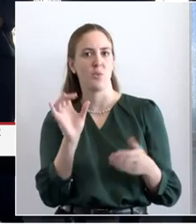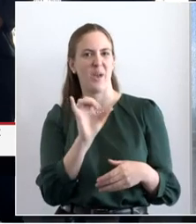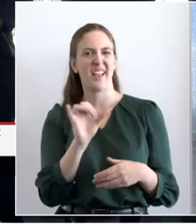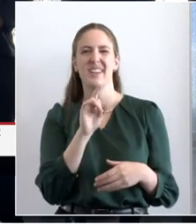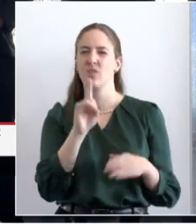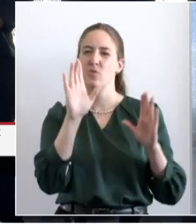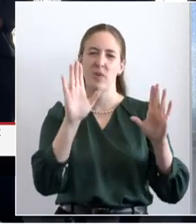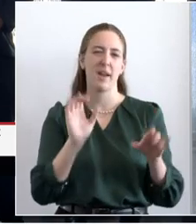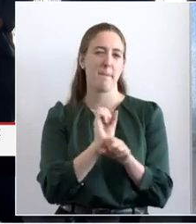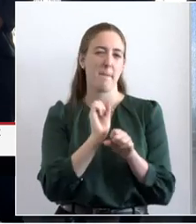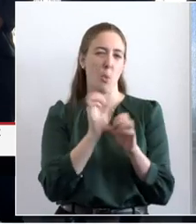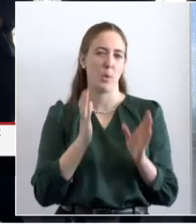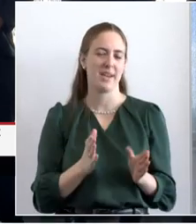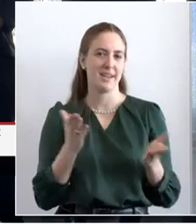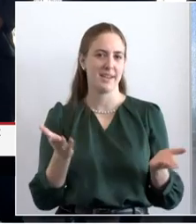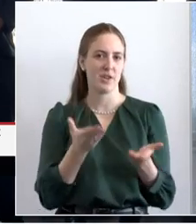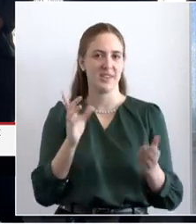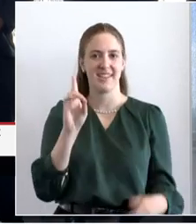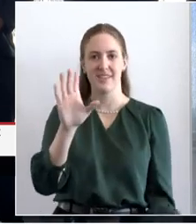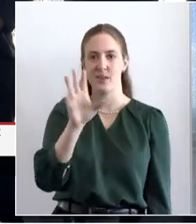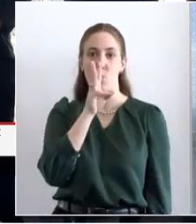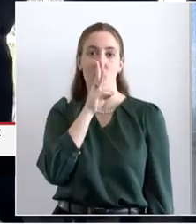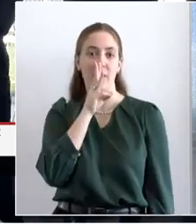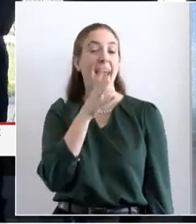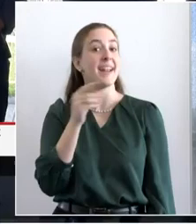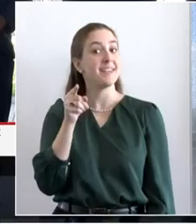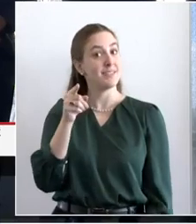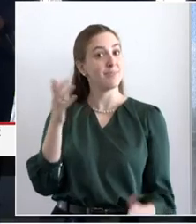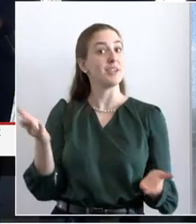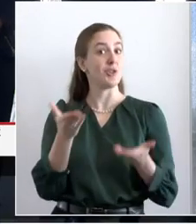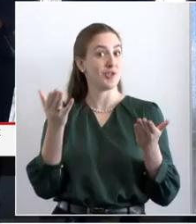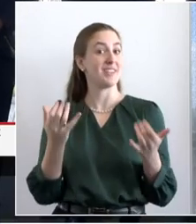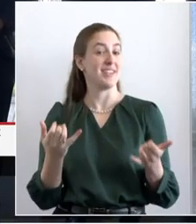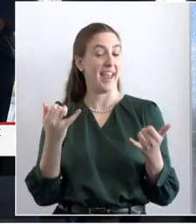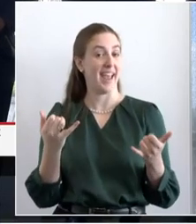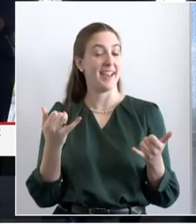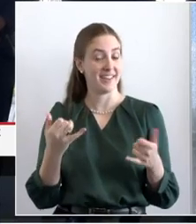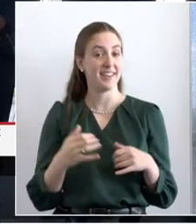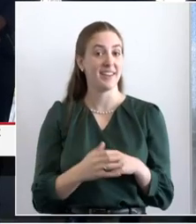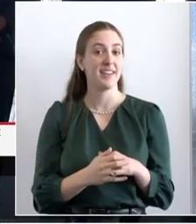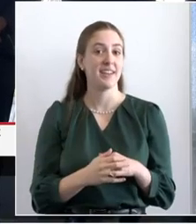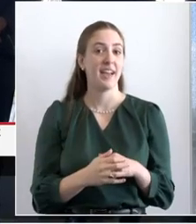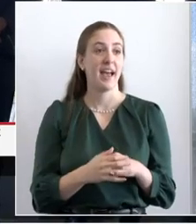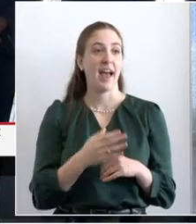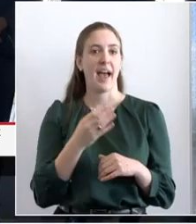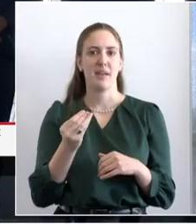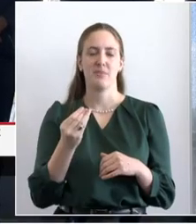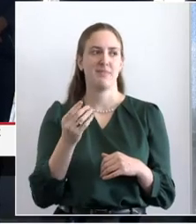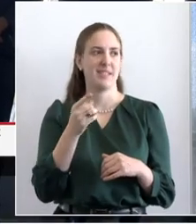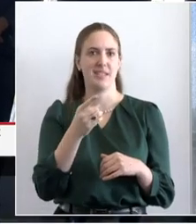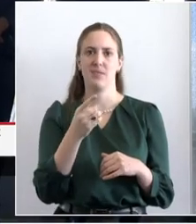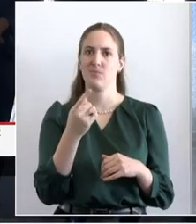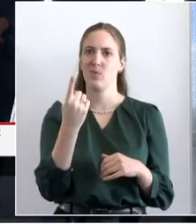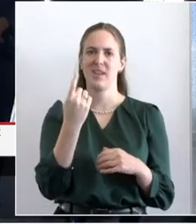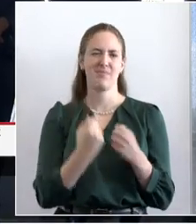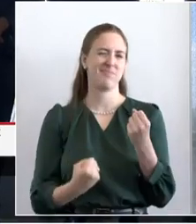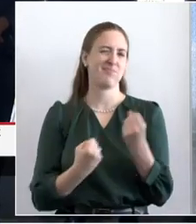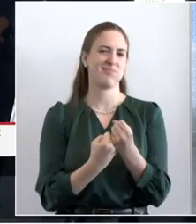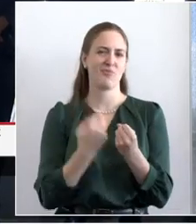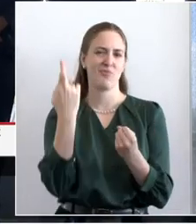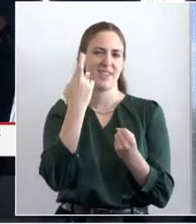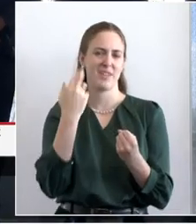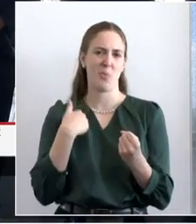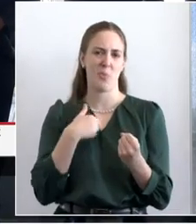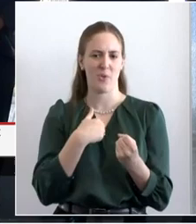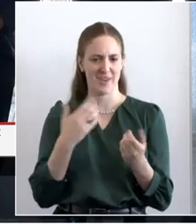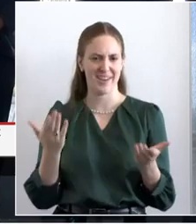at DC Water. He's here today, and he's one of the reasons that we're here, and we're one of those. We're in this partnership